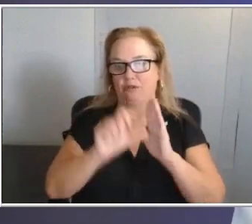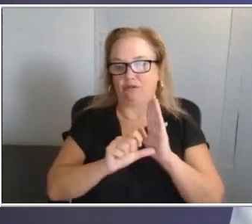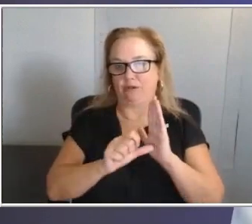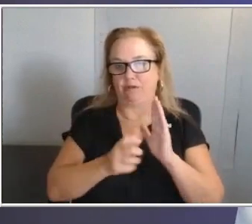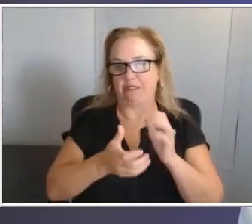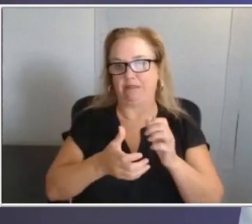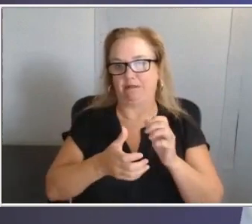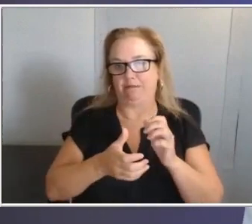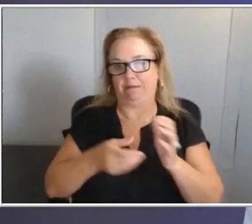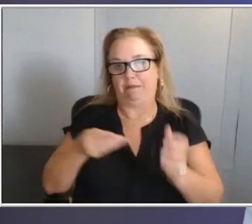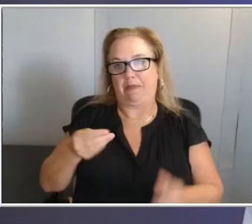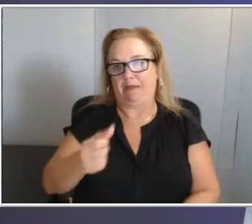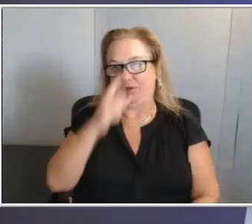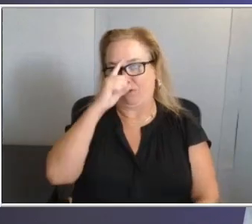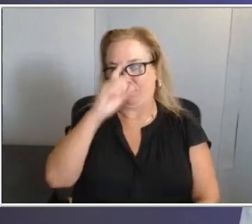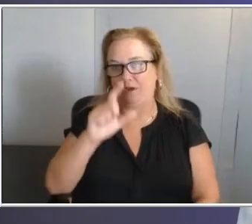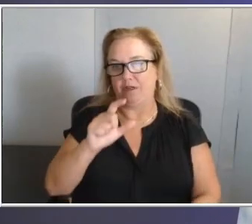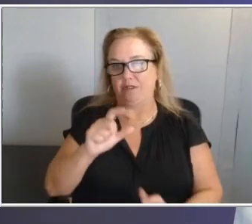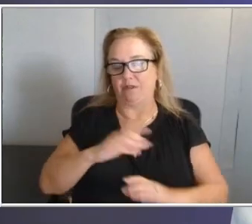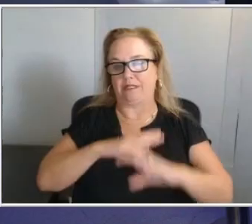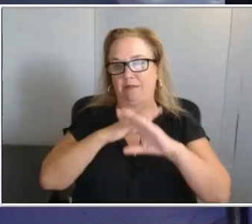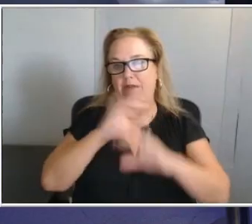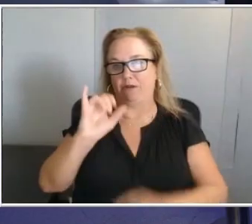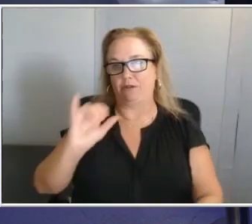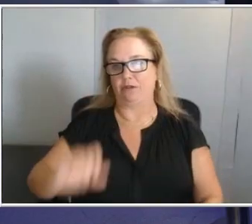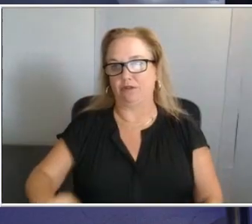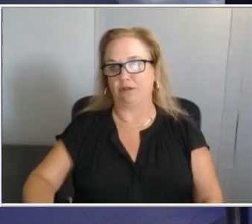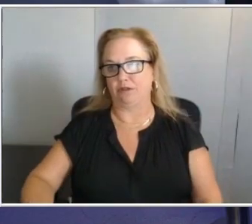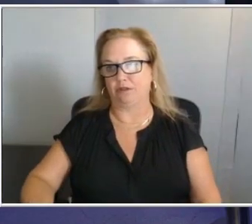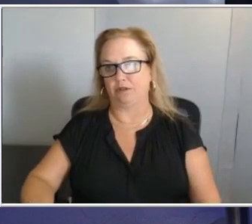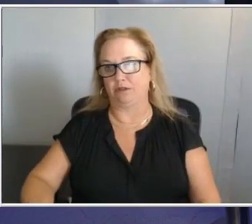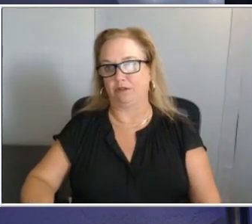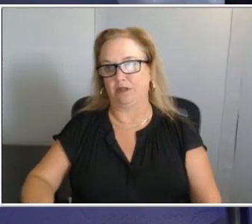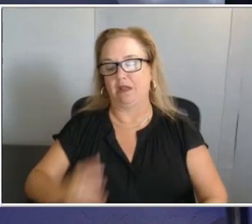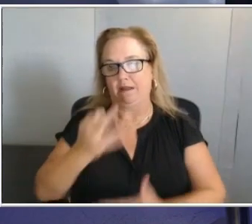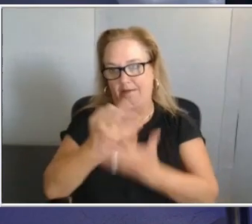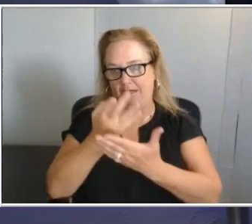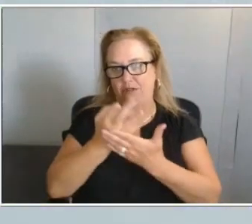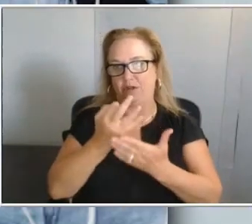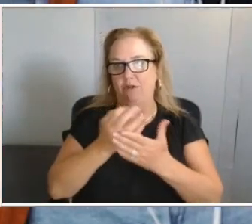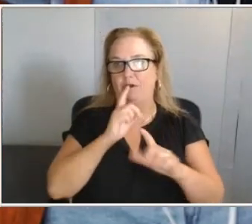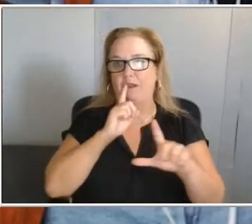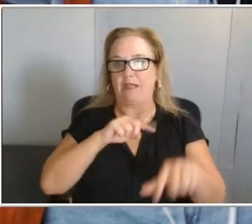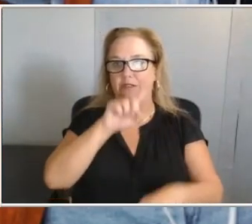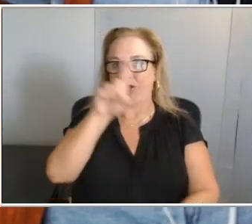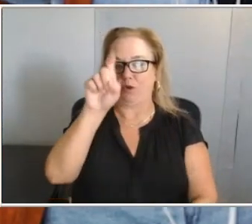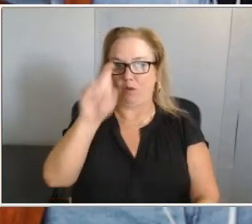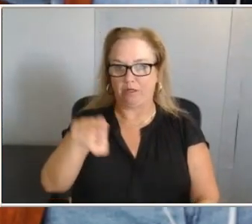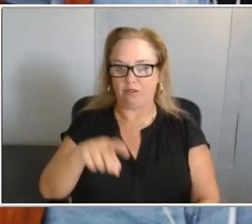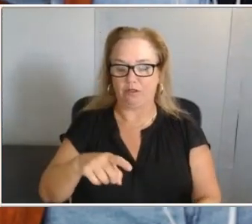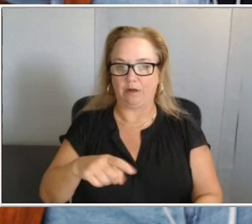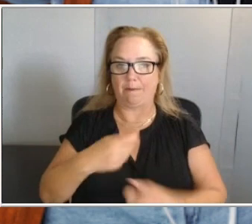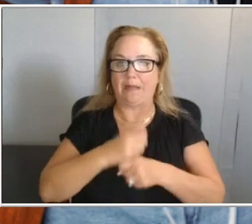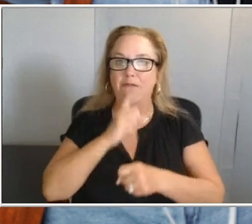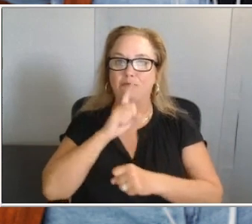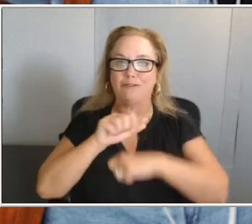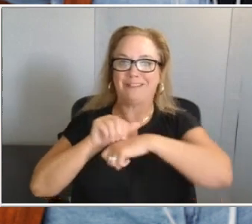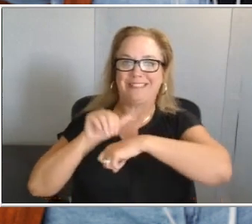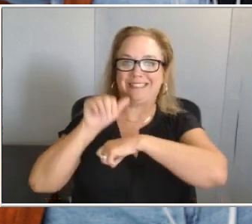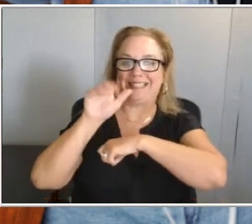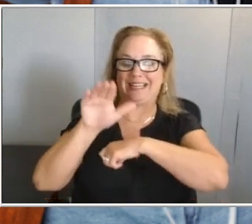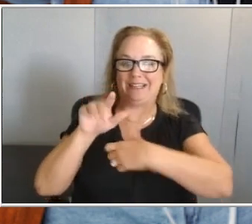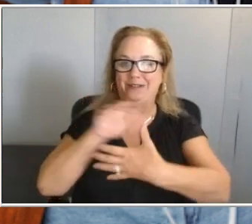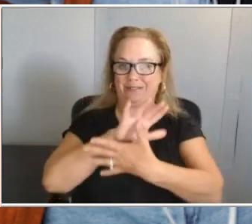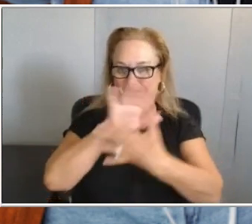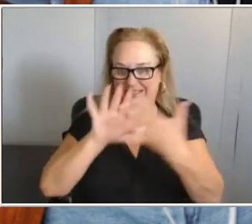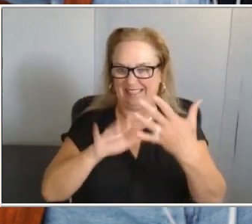place. So a lot of times that's a barrier too. Financial. We're here to answer your questions. Be sure to send them in using the links on